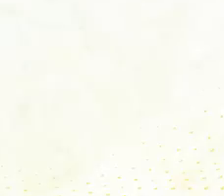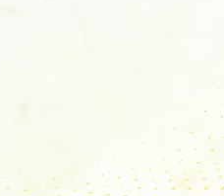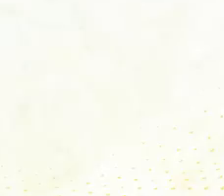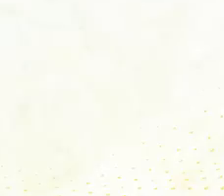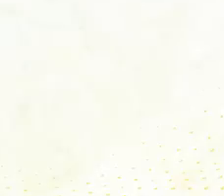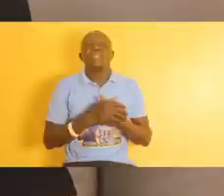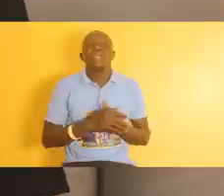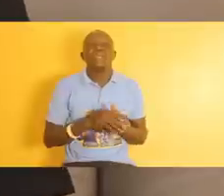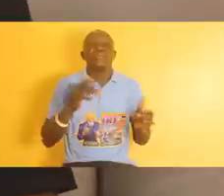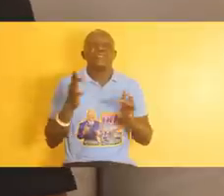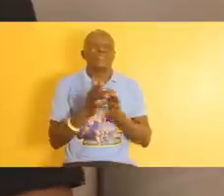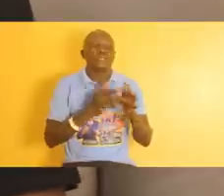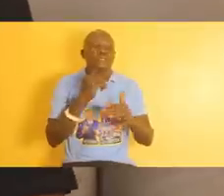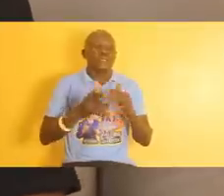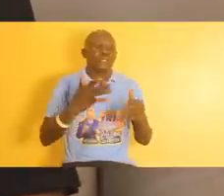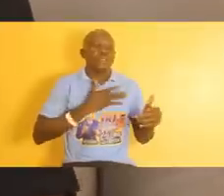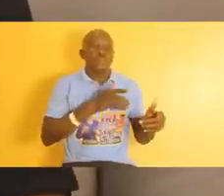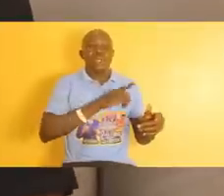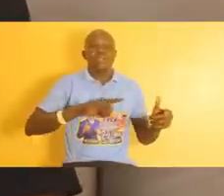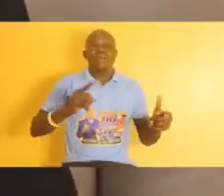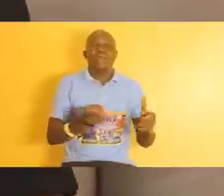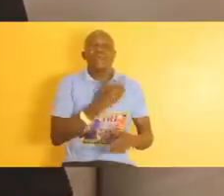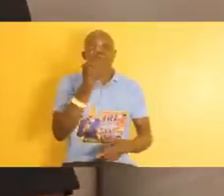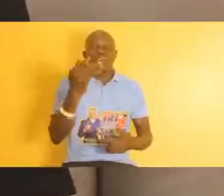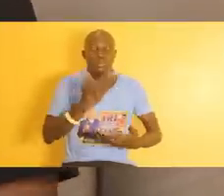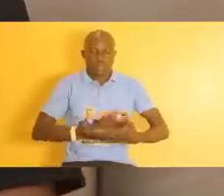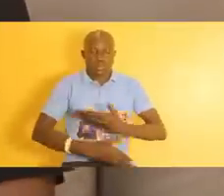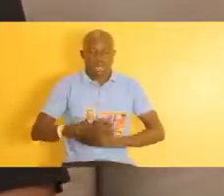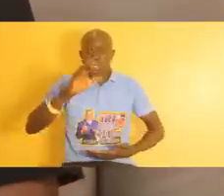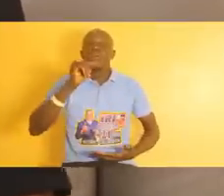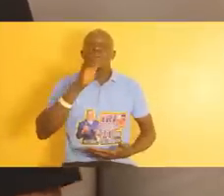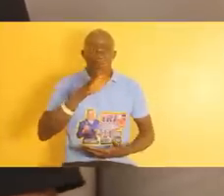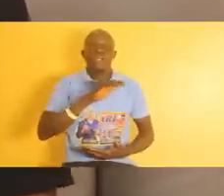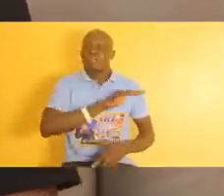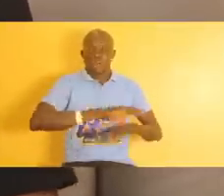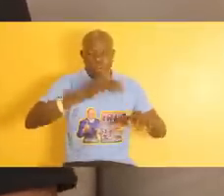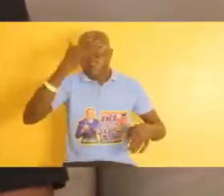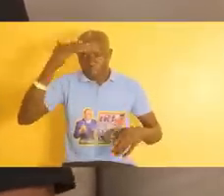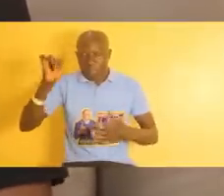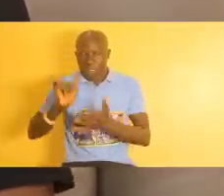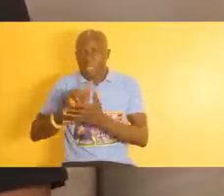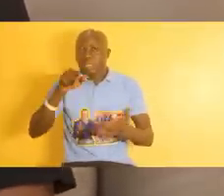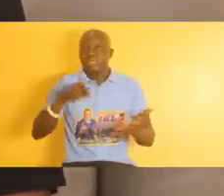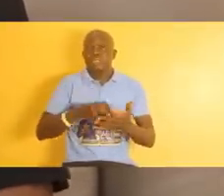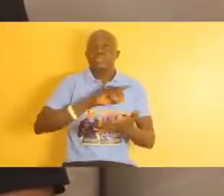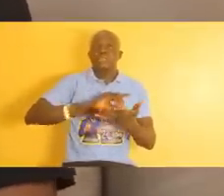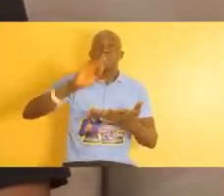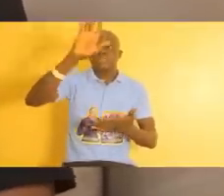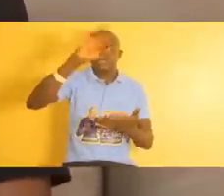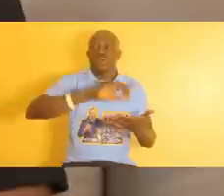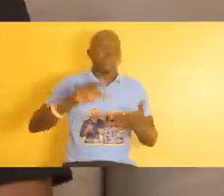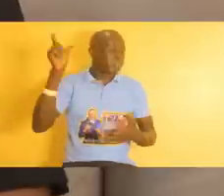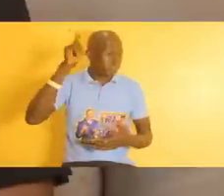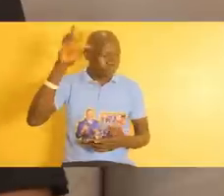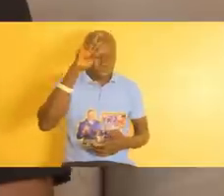thank you Jesus. Jesus name a copy at ya e first born and a mother so gbagbe don't you forget o se ni lele yo this is your will egbe